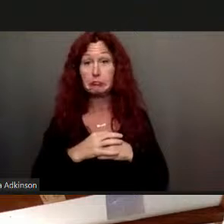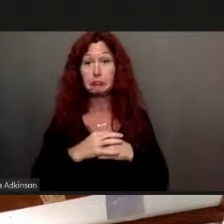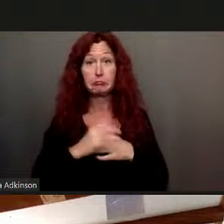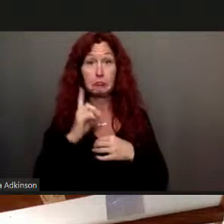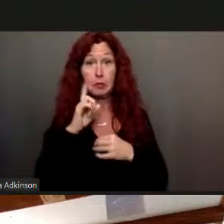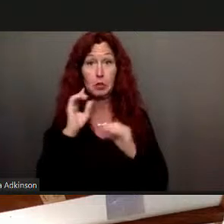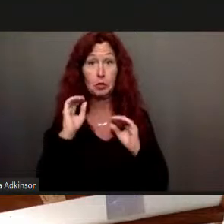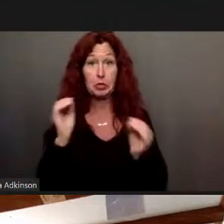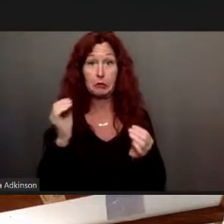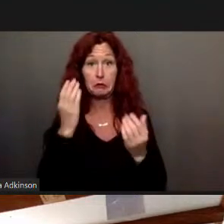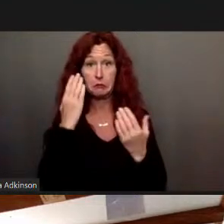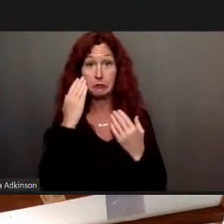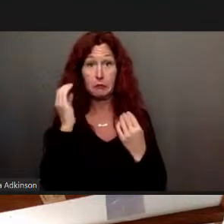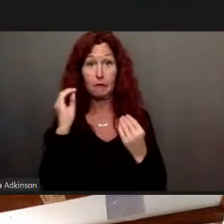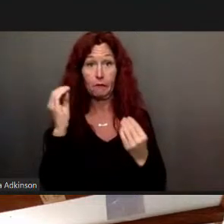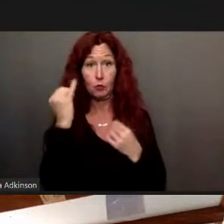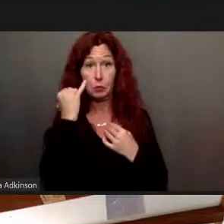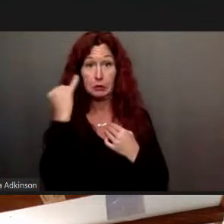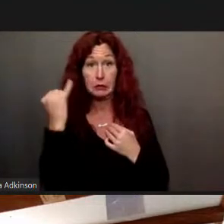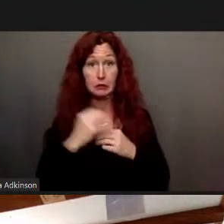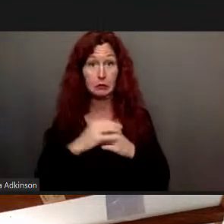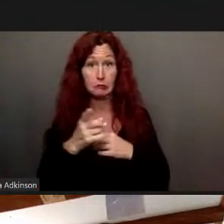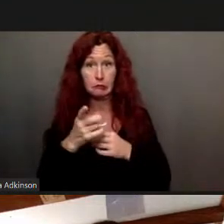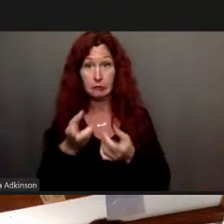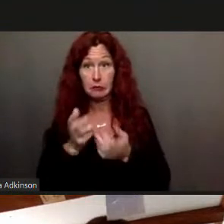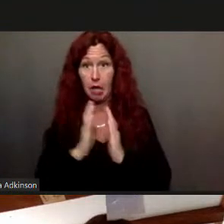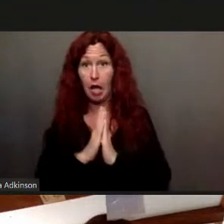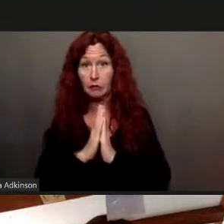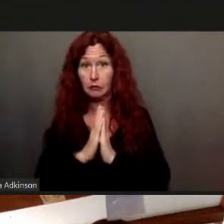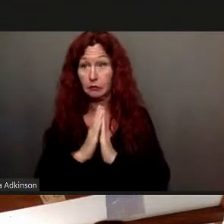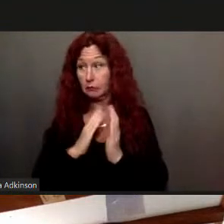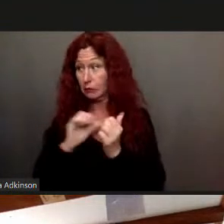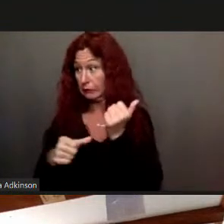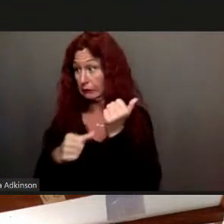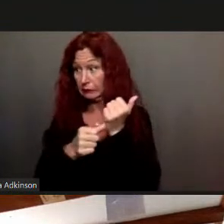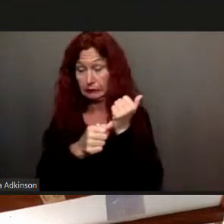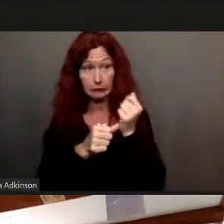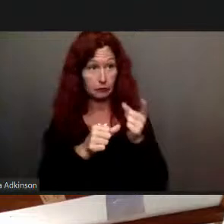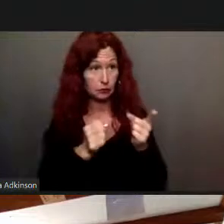my deputy mayors if they have any information on that. Jennifer, Maurice, do you have any information on that?